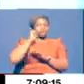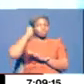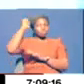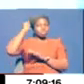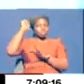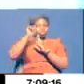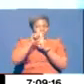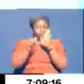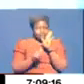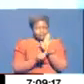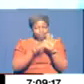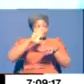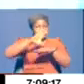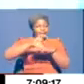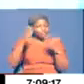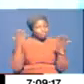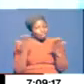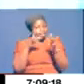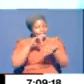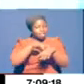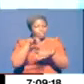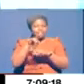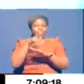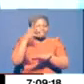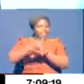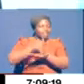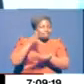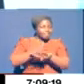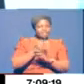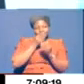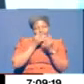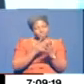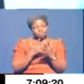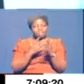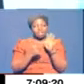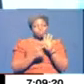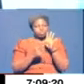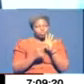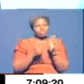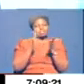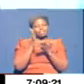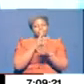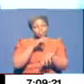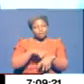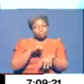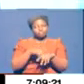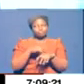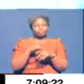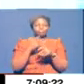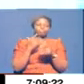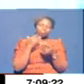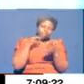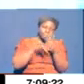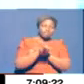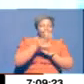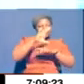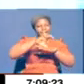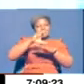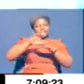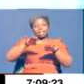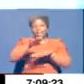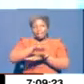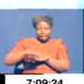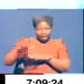been when some of these falsehoods are being perpetrated sometimes from the pulpit by these